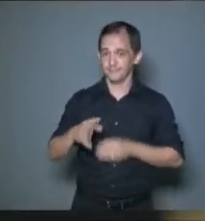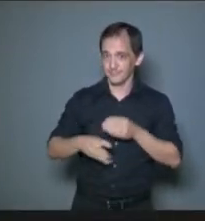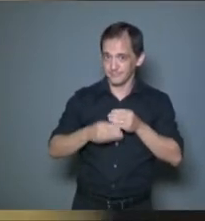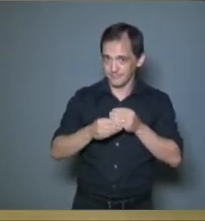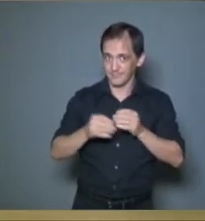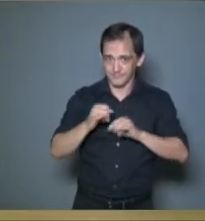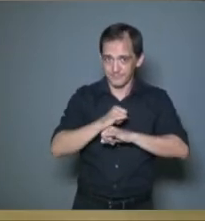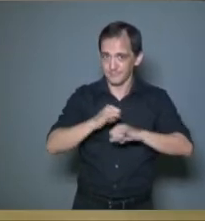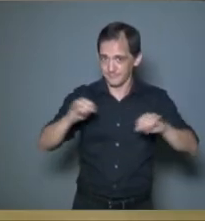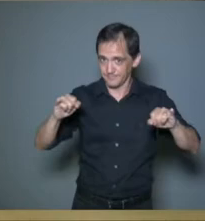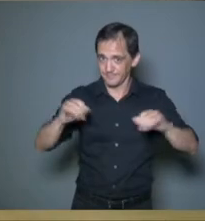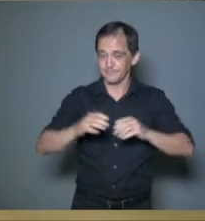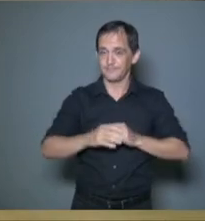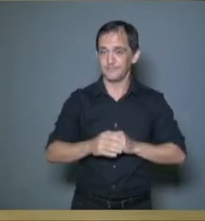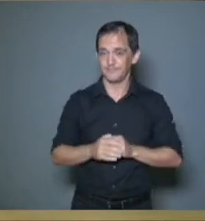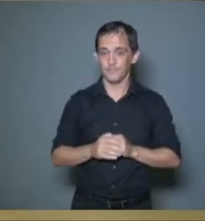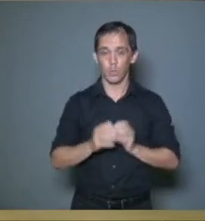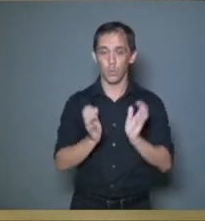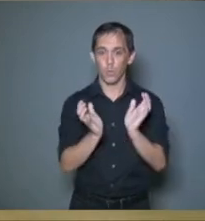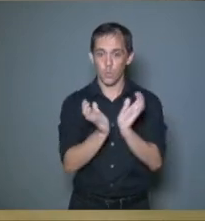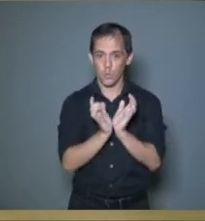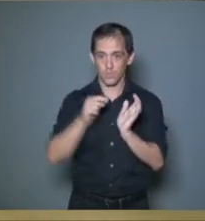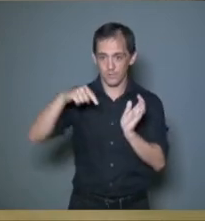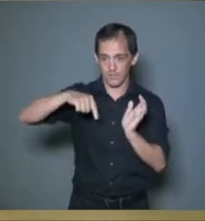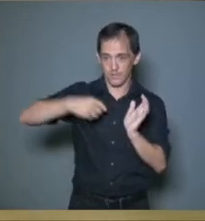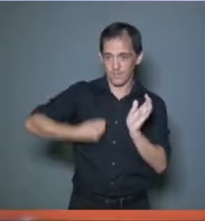I would like to say that in the studio,